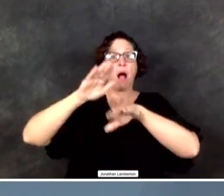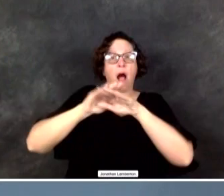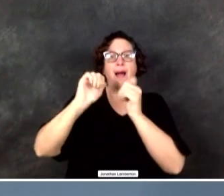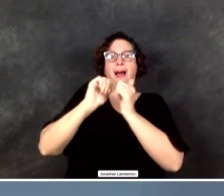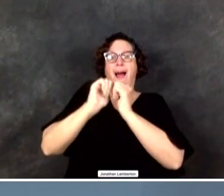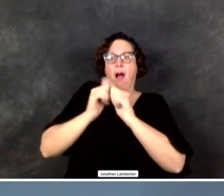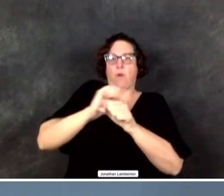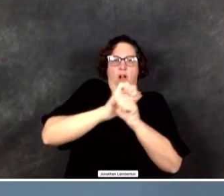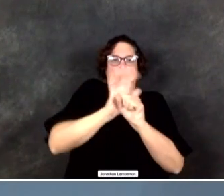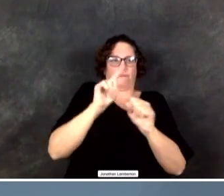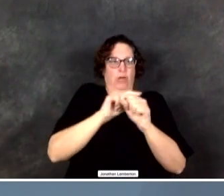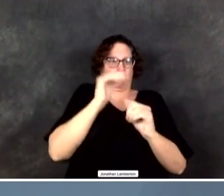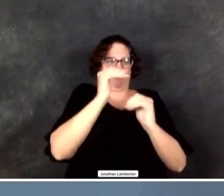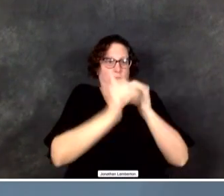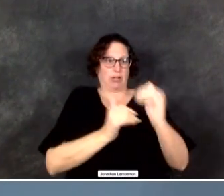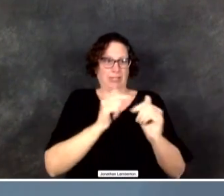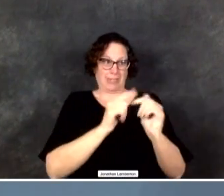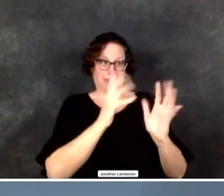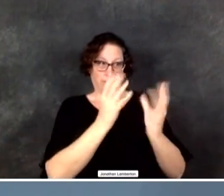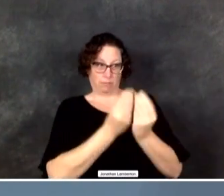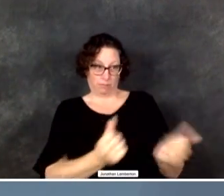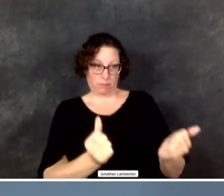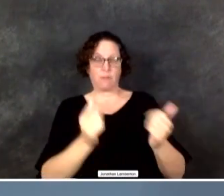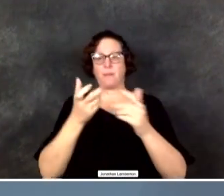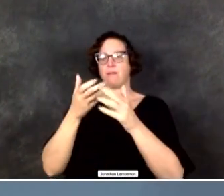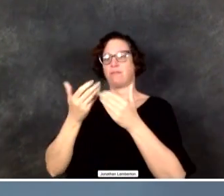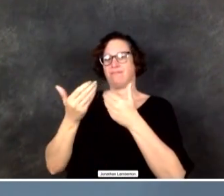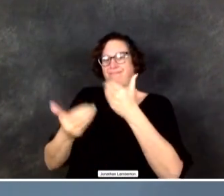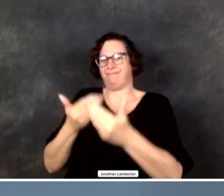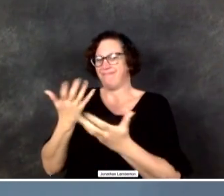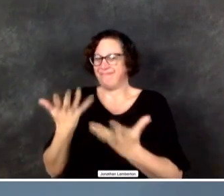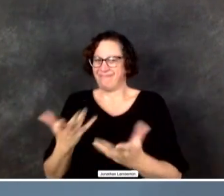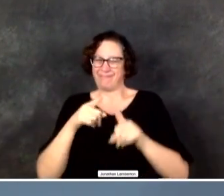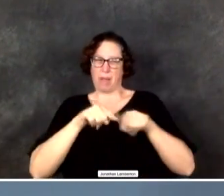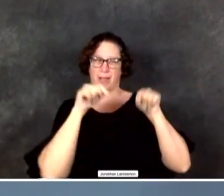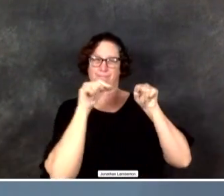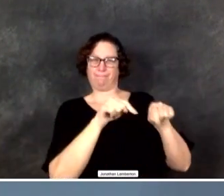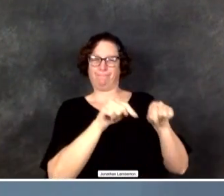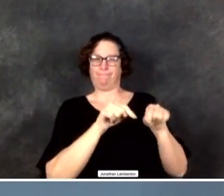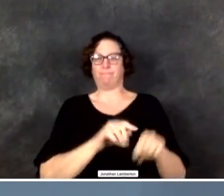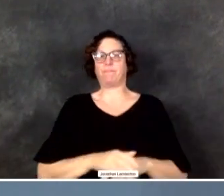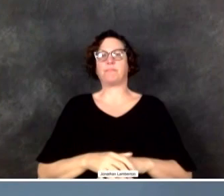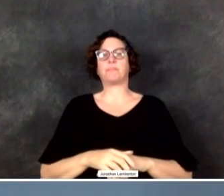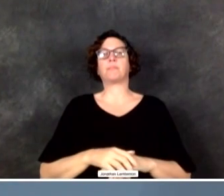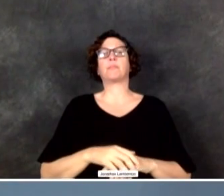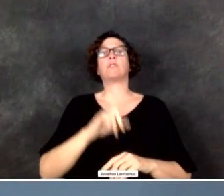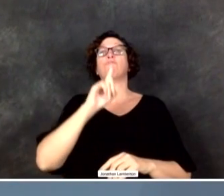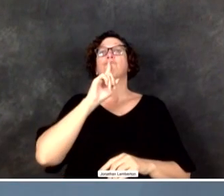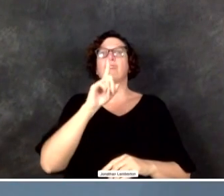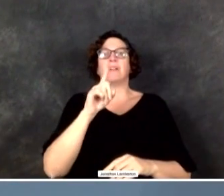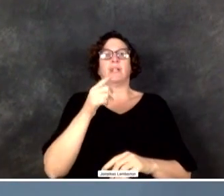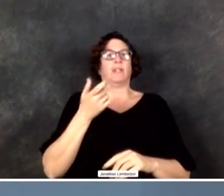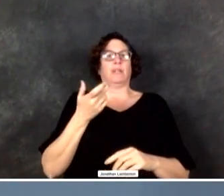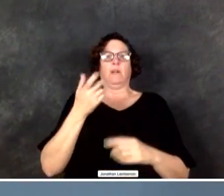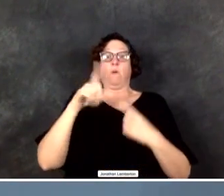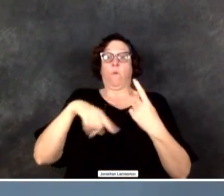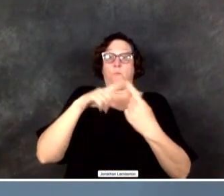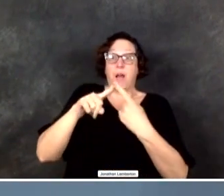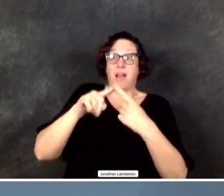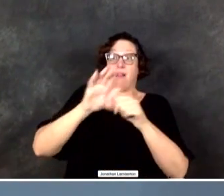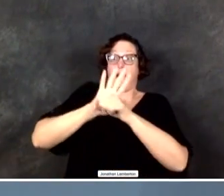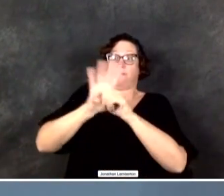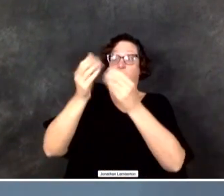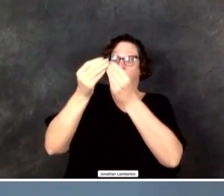is promulgating or hopefully not throughout our city. That's going to be a huge determinant. That being said, we're also working